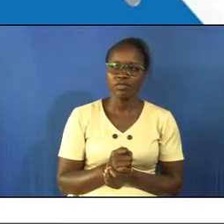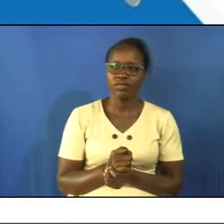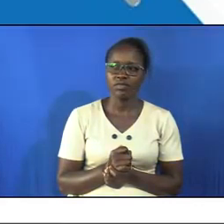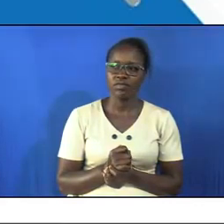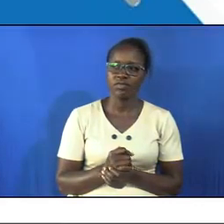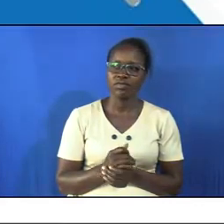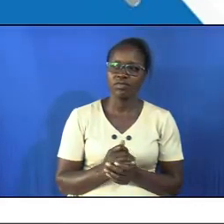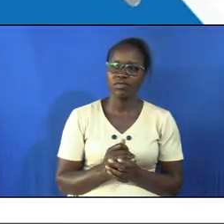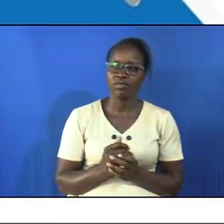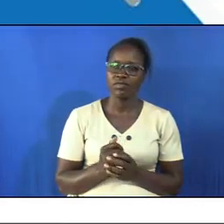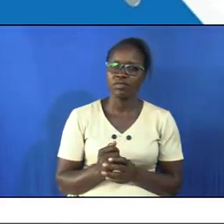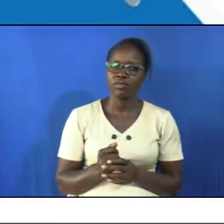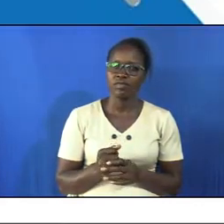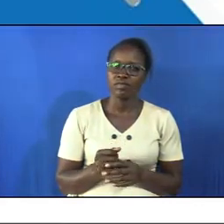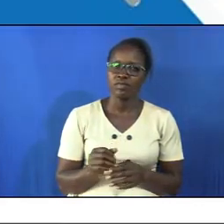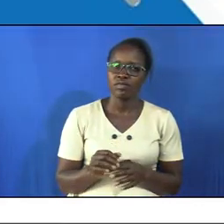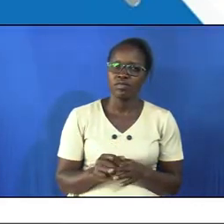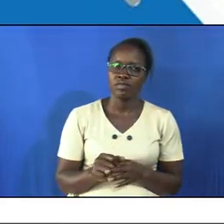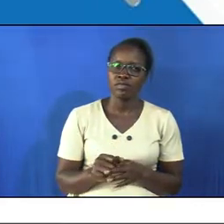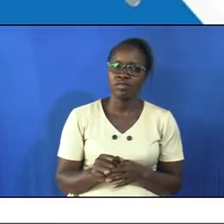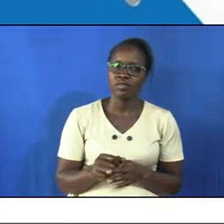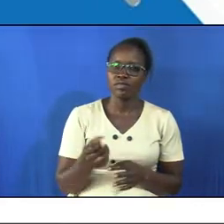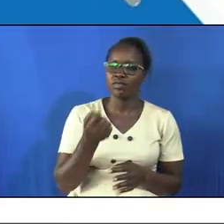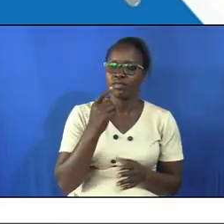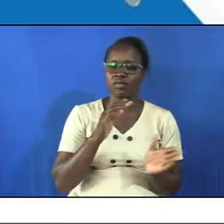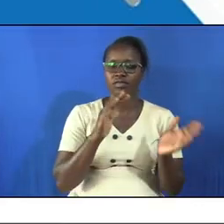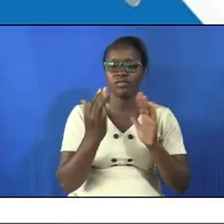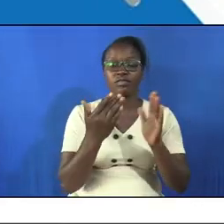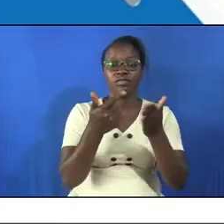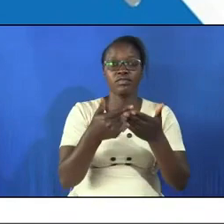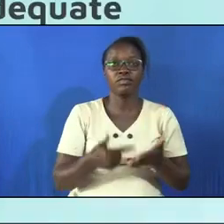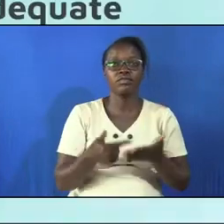the subsequent areas, for example, the therapeutic approaches will